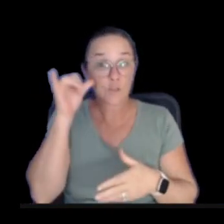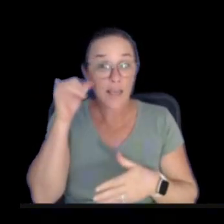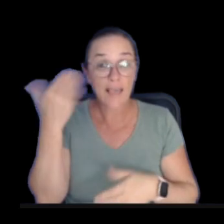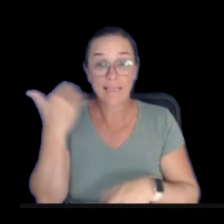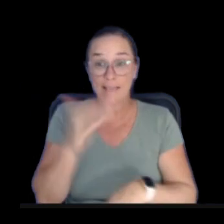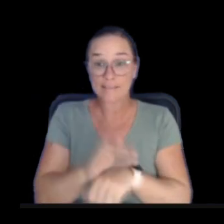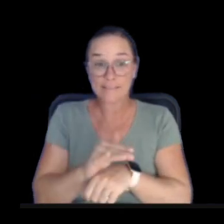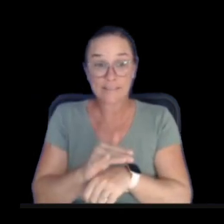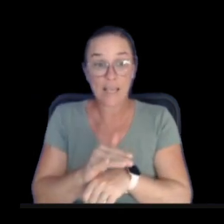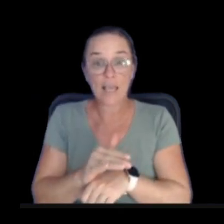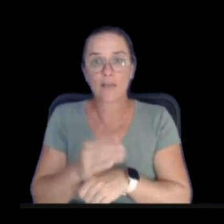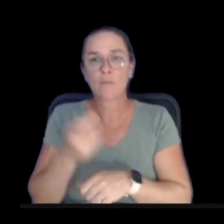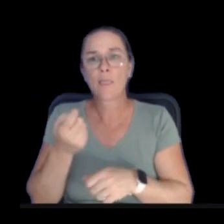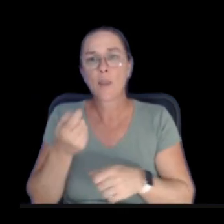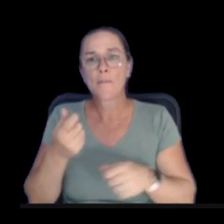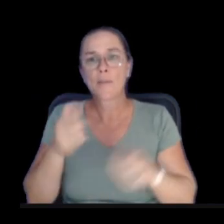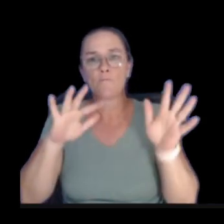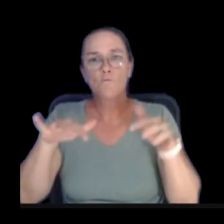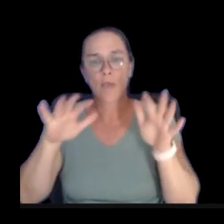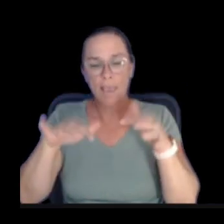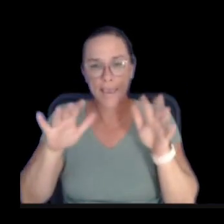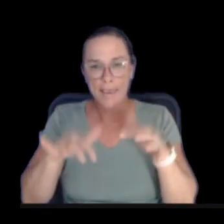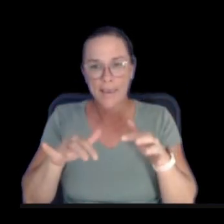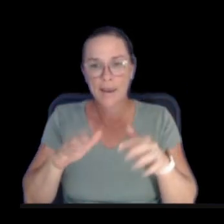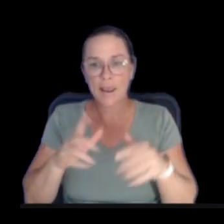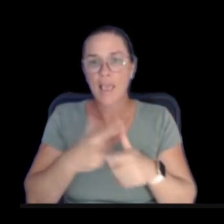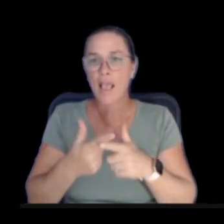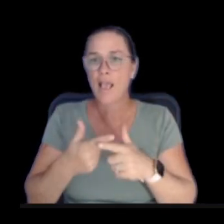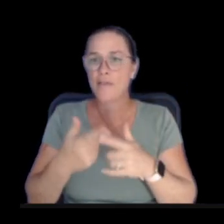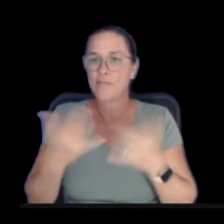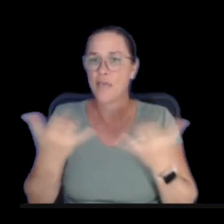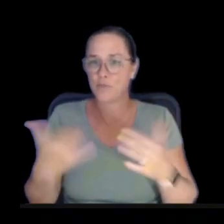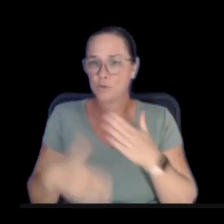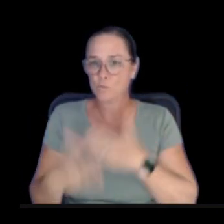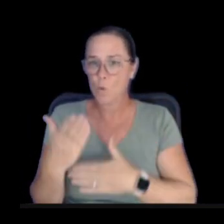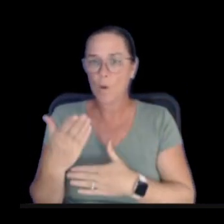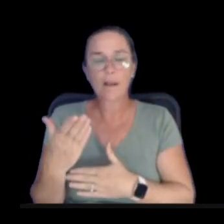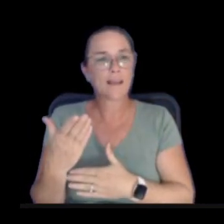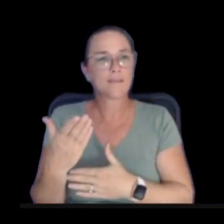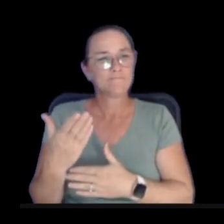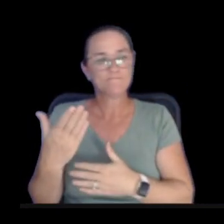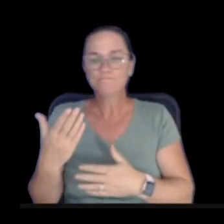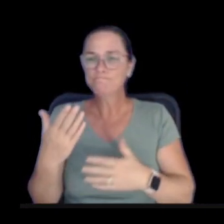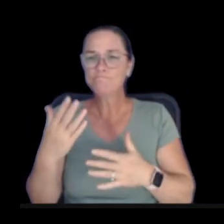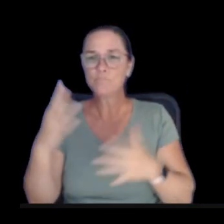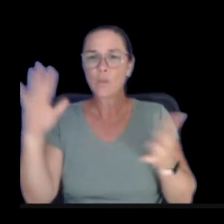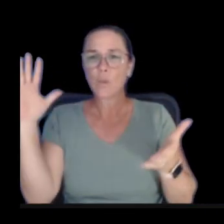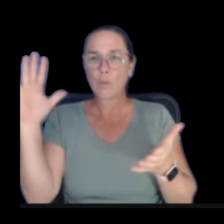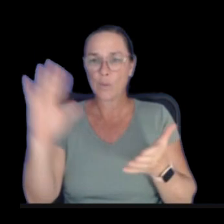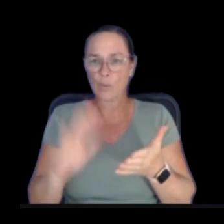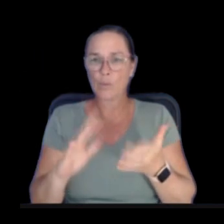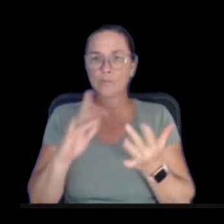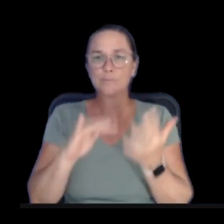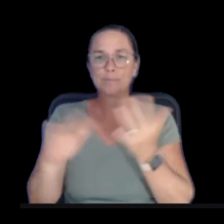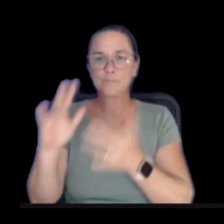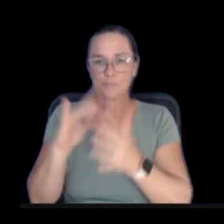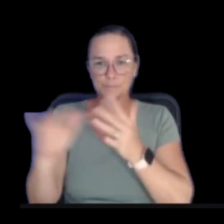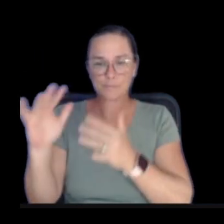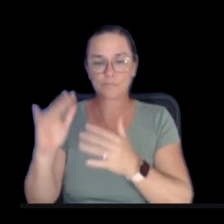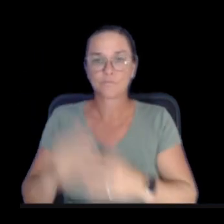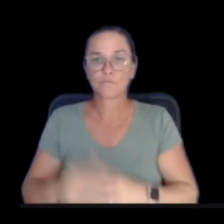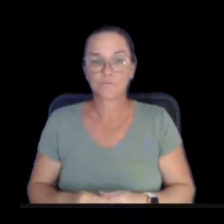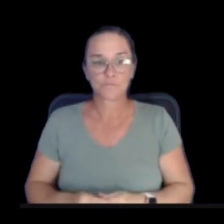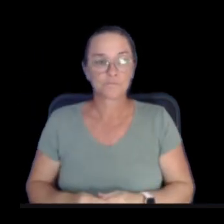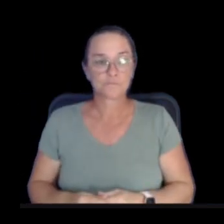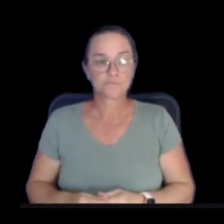like there was some moisture that came through, and this morning, not as much fume was visible, although in some images more recently, it has